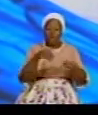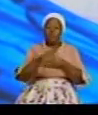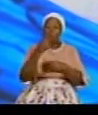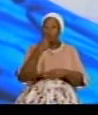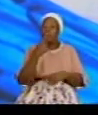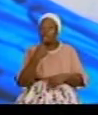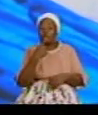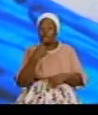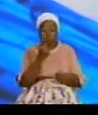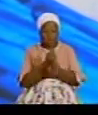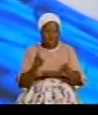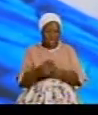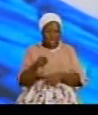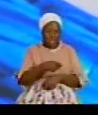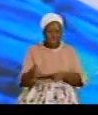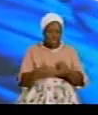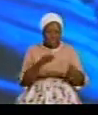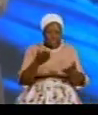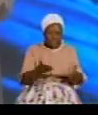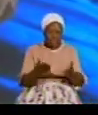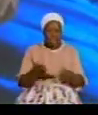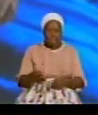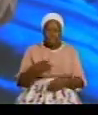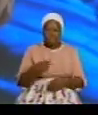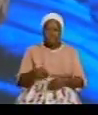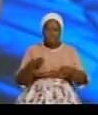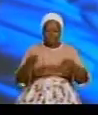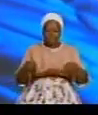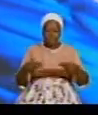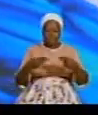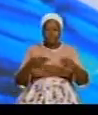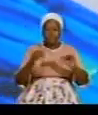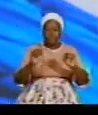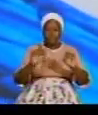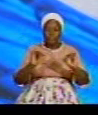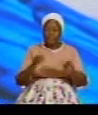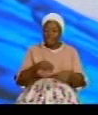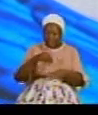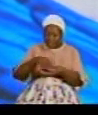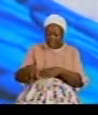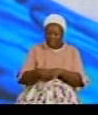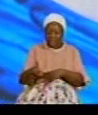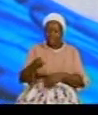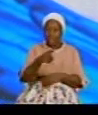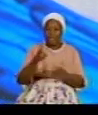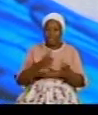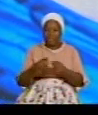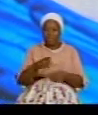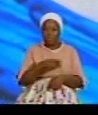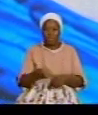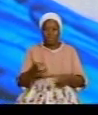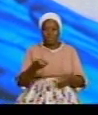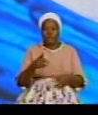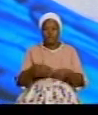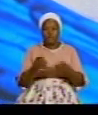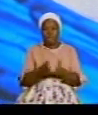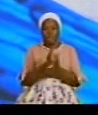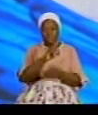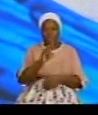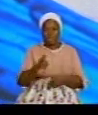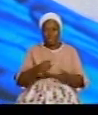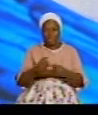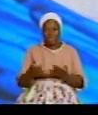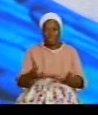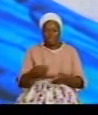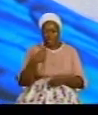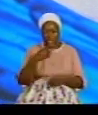they did here, the Pharisees sent them, and they were going to ask a question. And he said